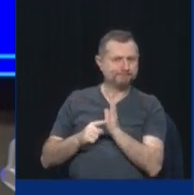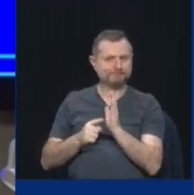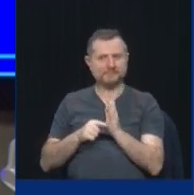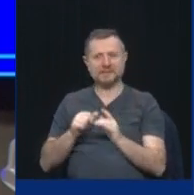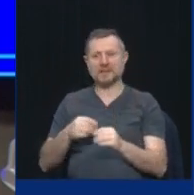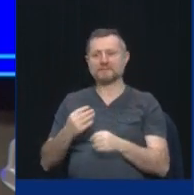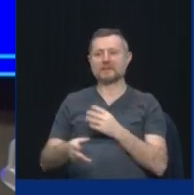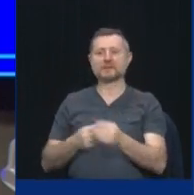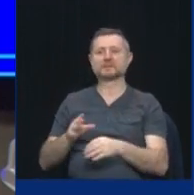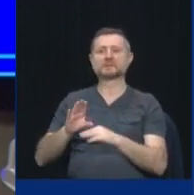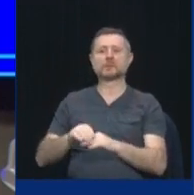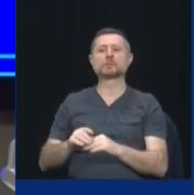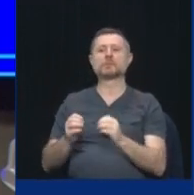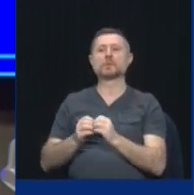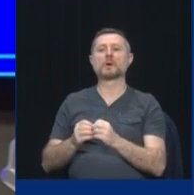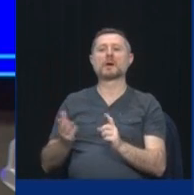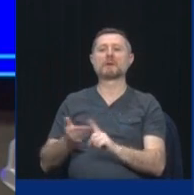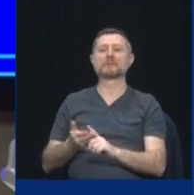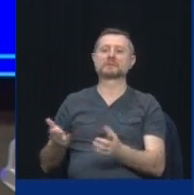discounts to entice people